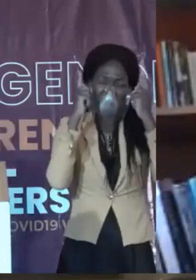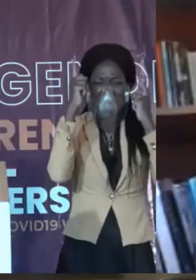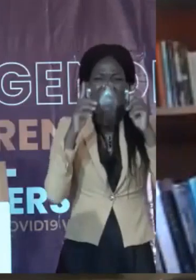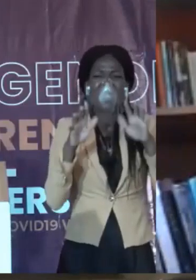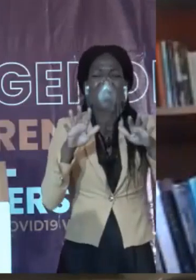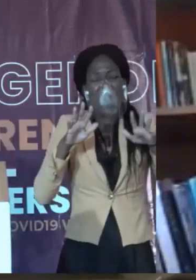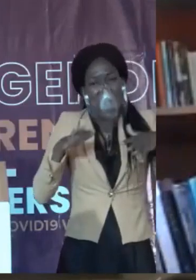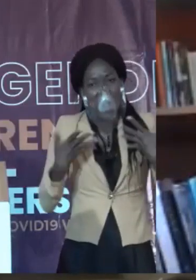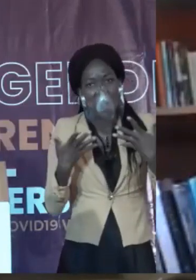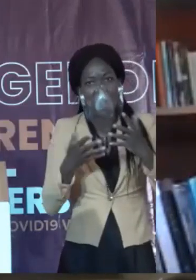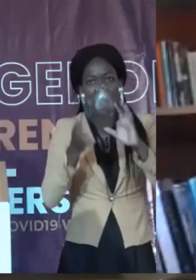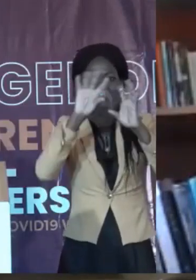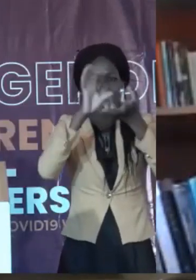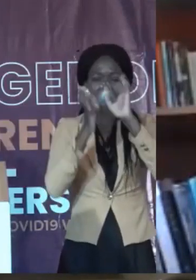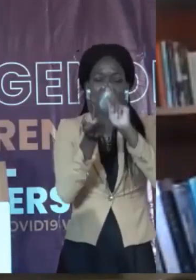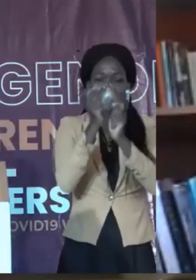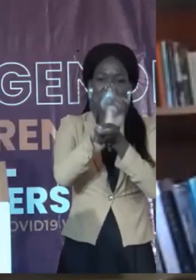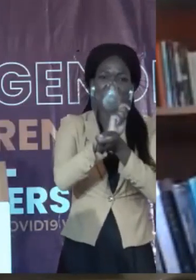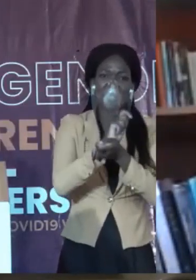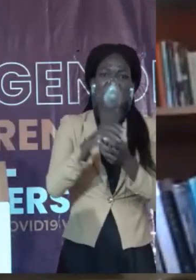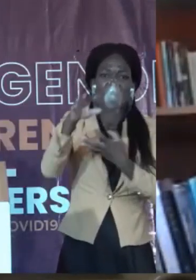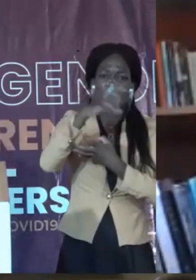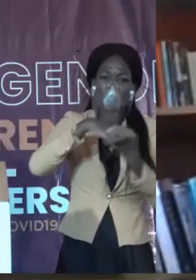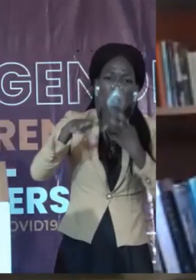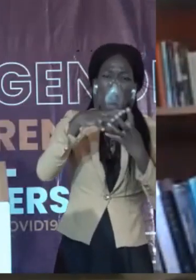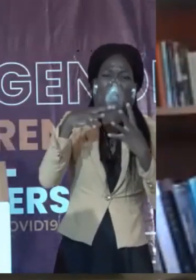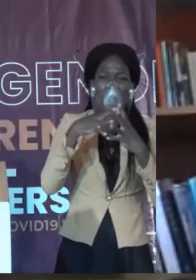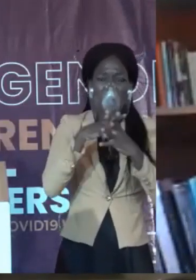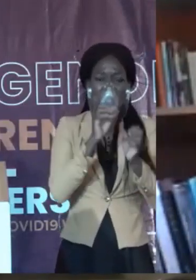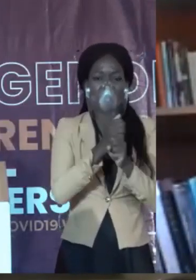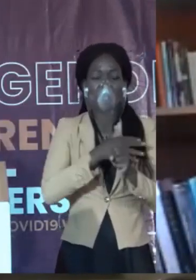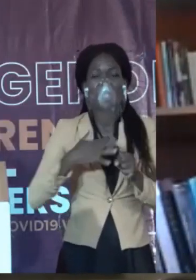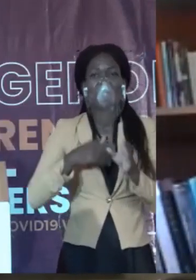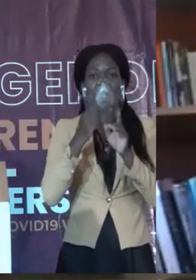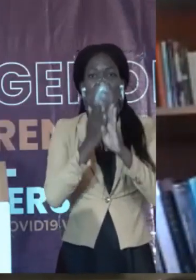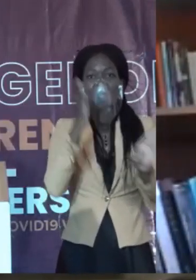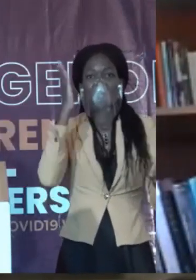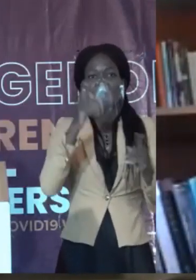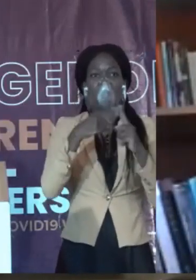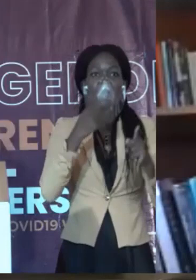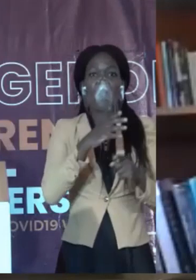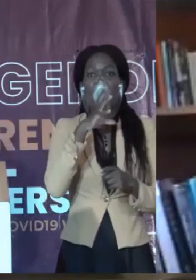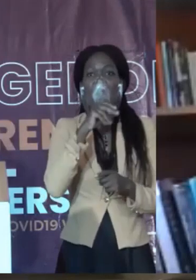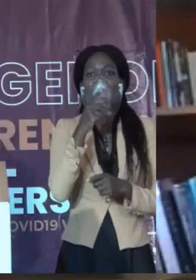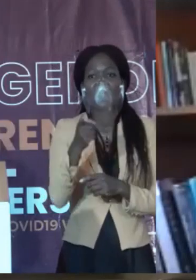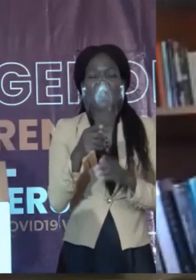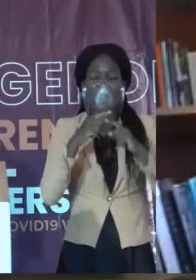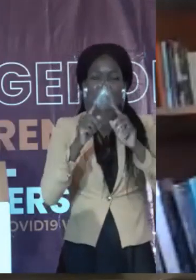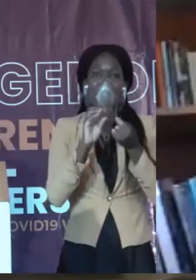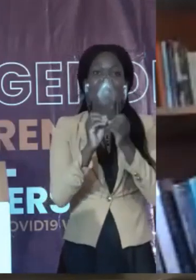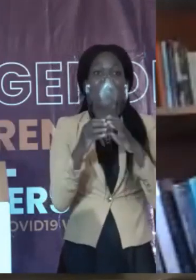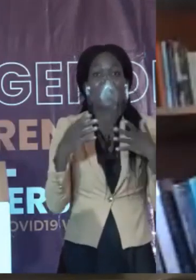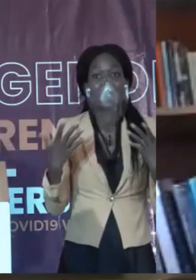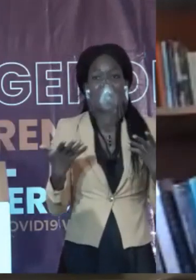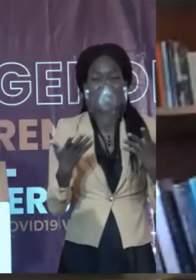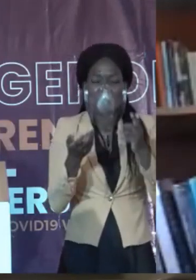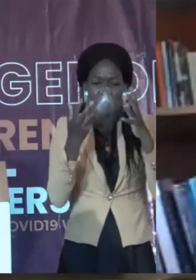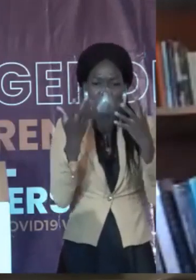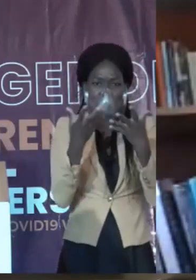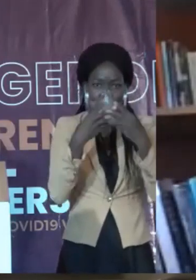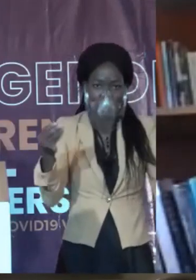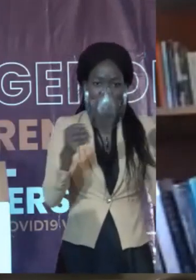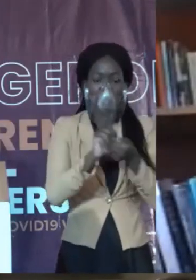women differently from men? And also what can be done to address the impacts that come about because of climate